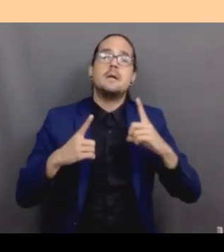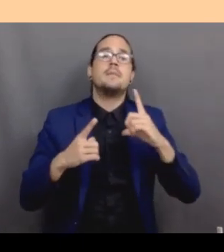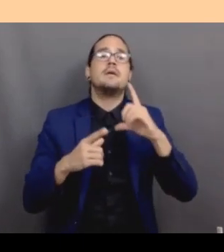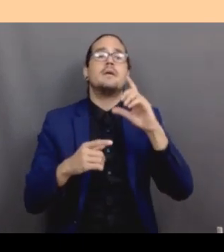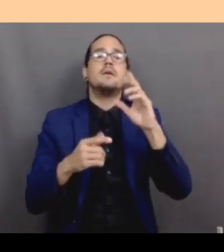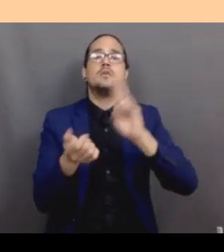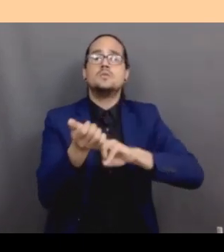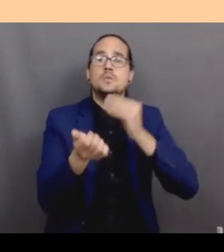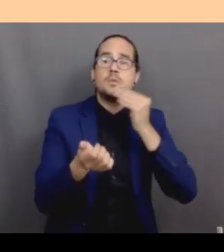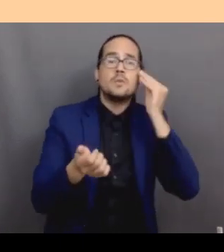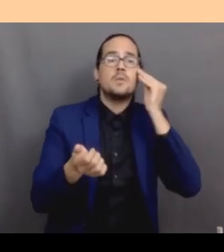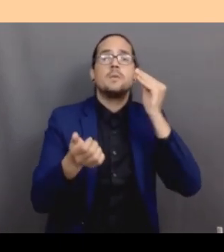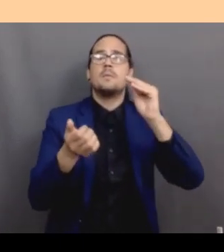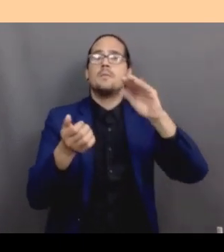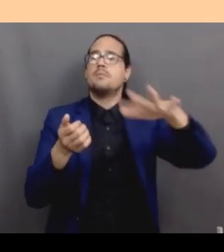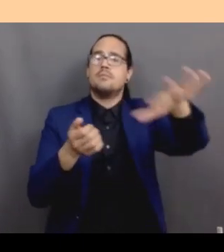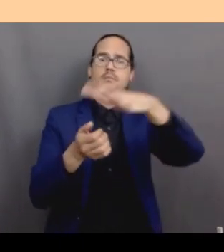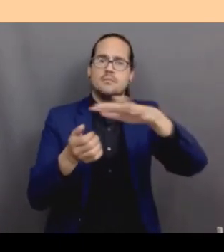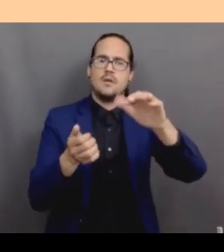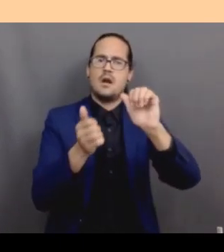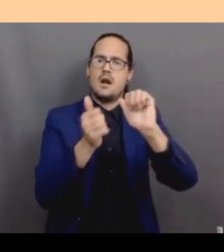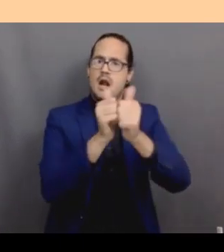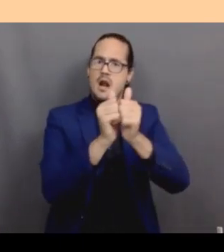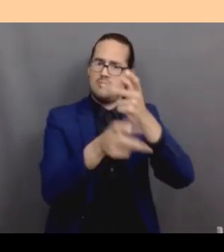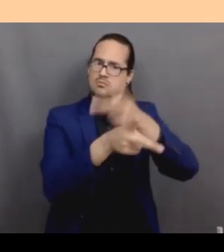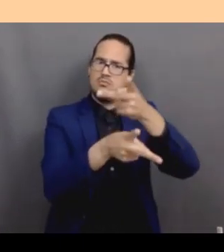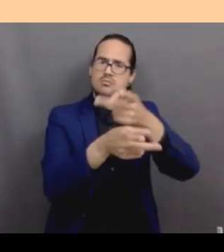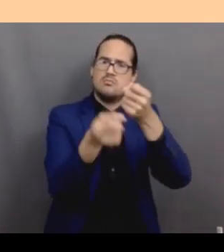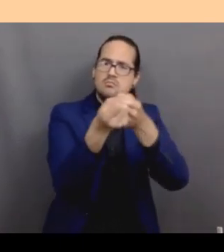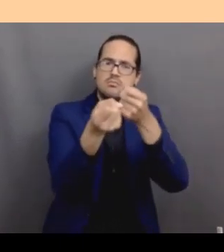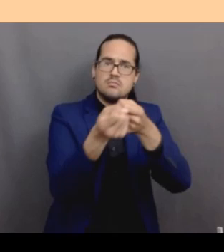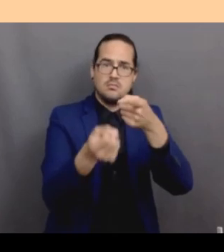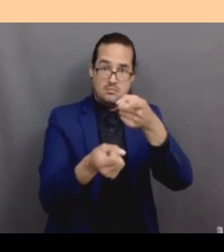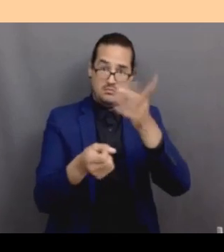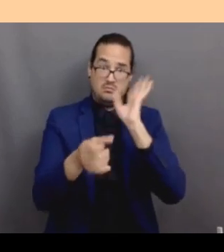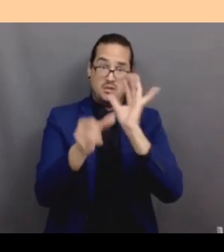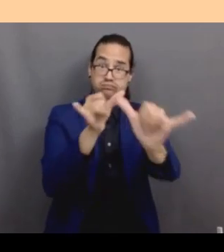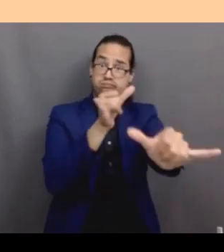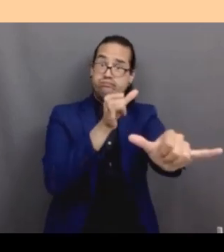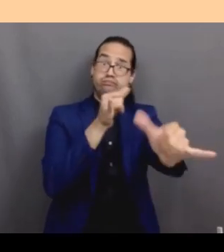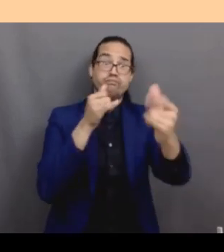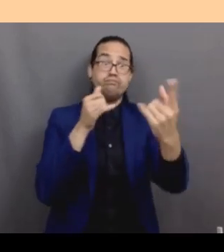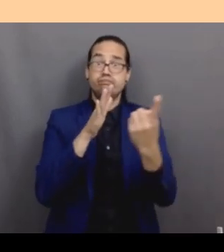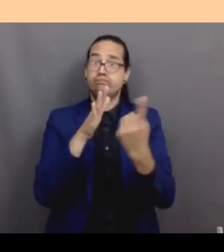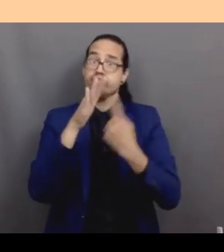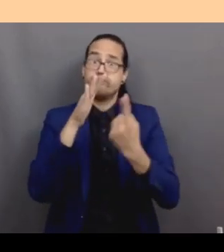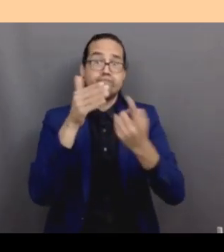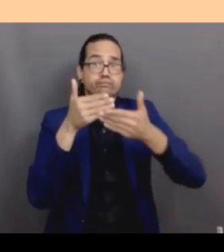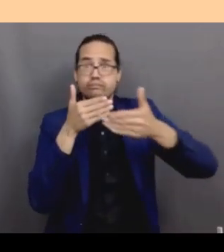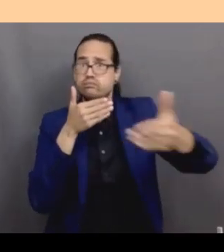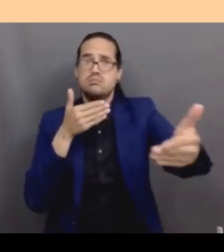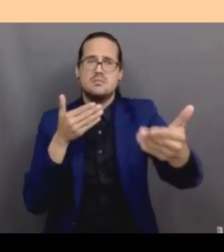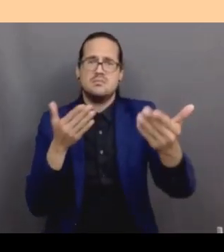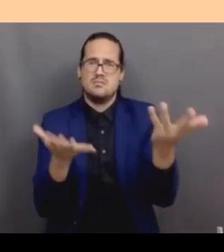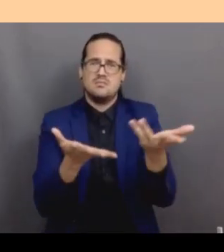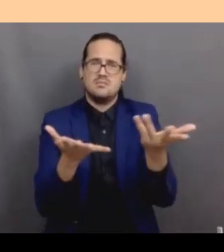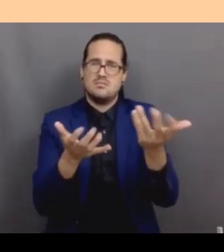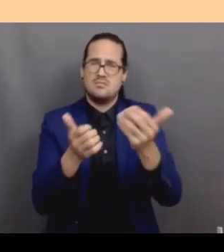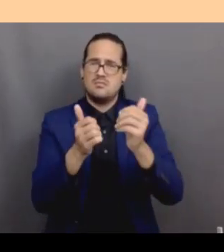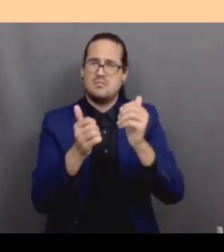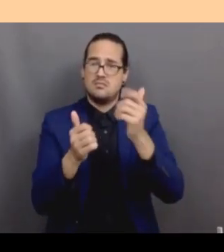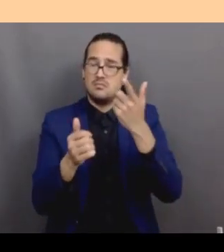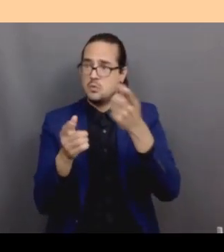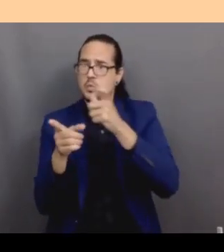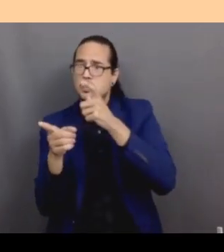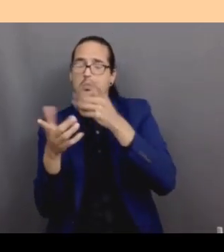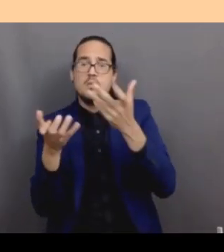individuals indefinitely? And Dr. Lisa or Benita, I will let you decide who wants to dive in, but it is an interesting question. This is